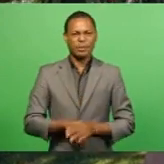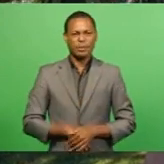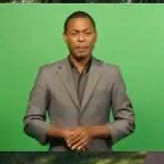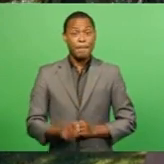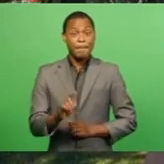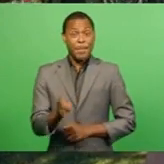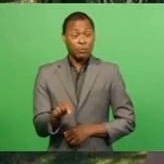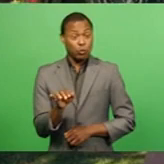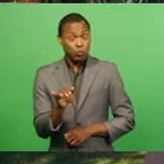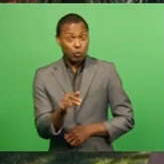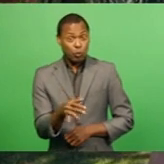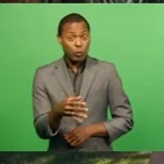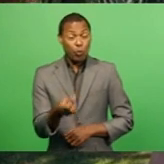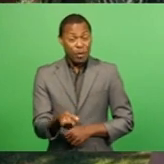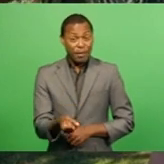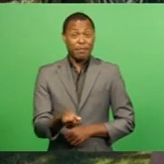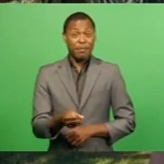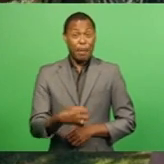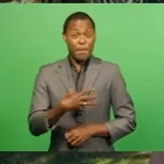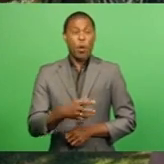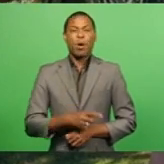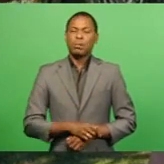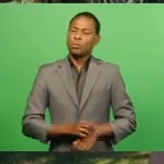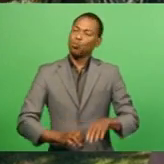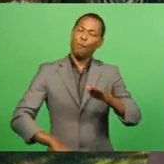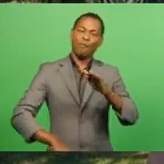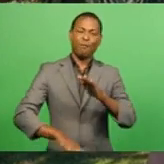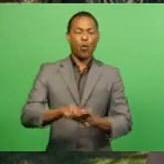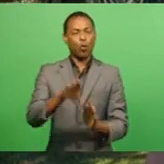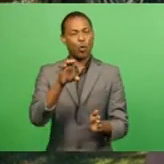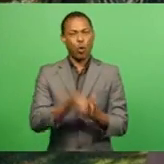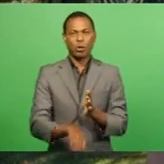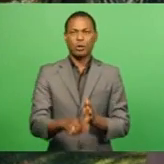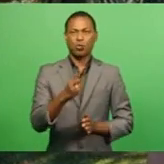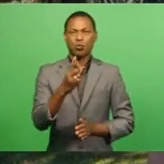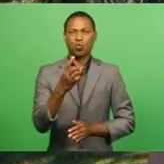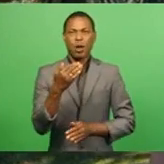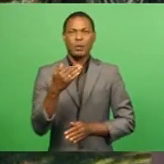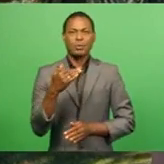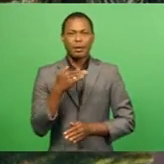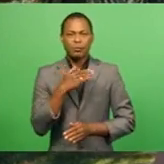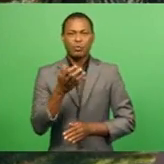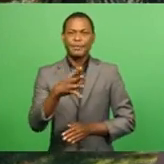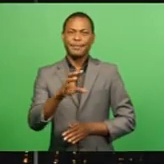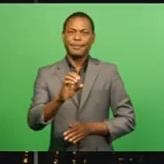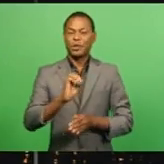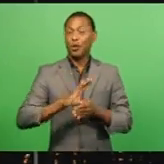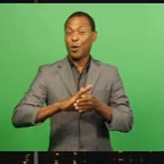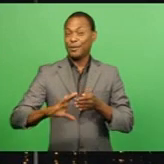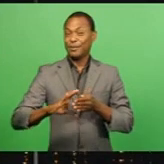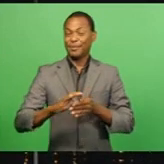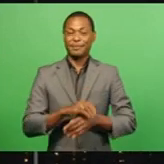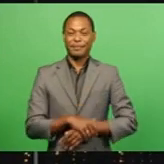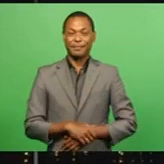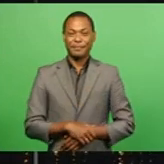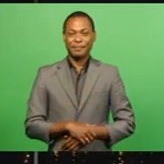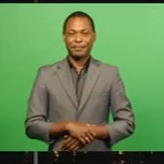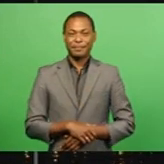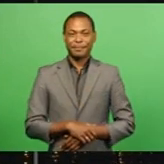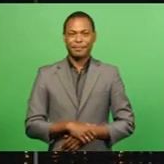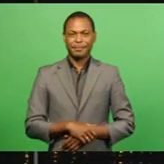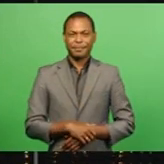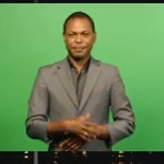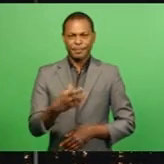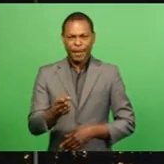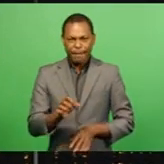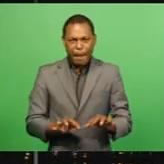than $30,000 will have to pay the full cost of $150. Lena Rees, FBC News. Steps taken to